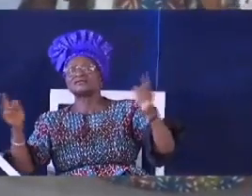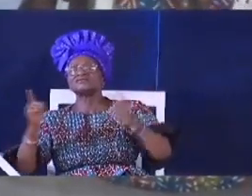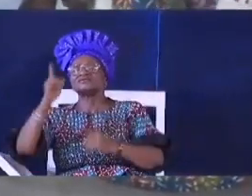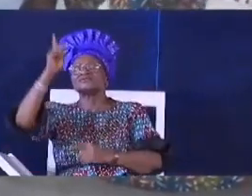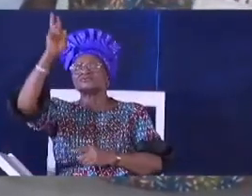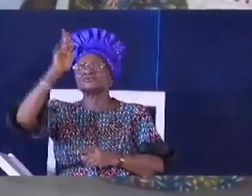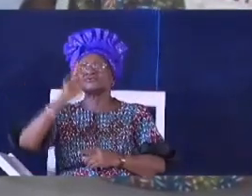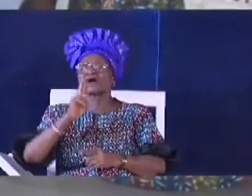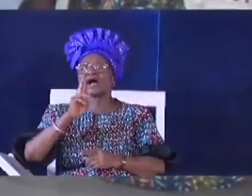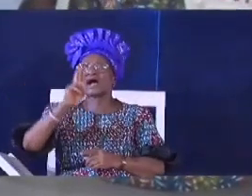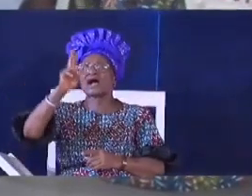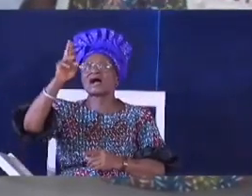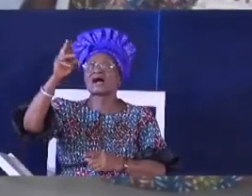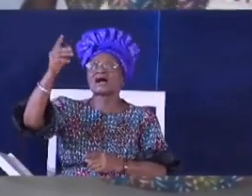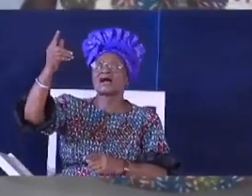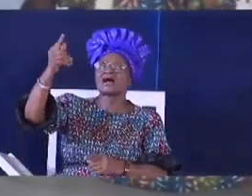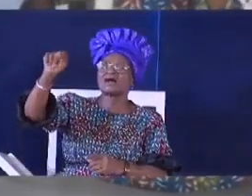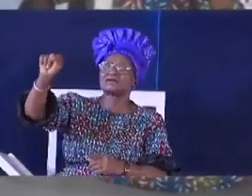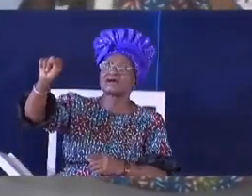You are the